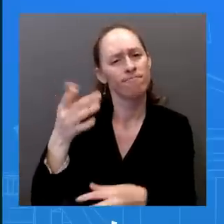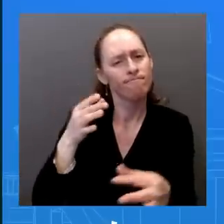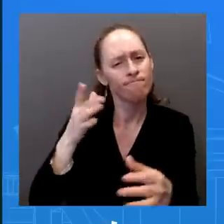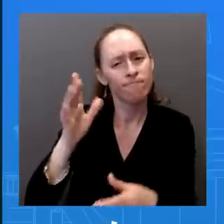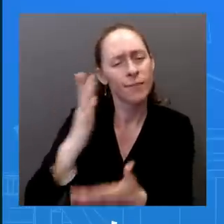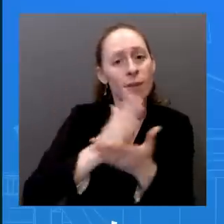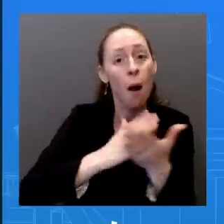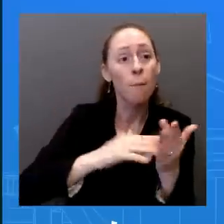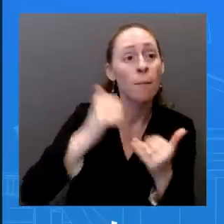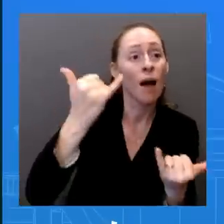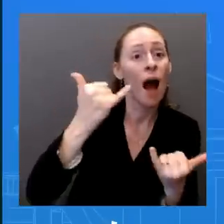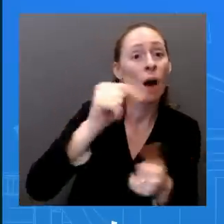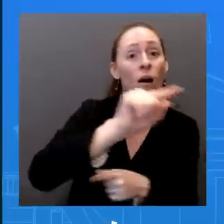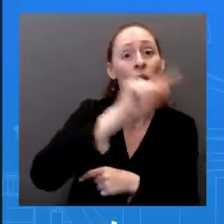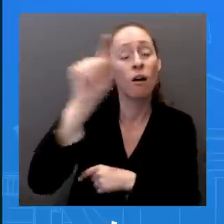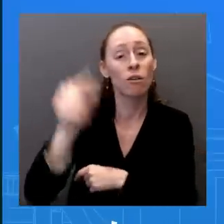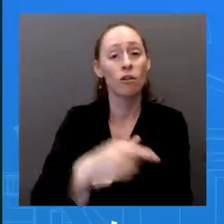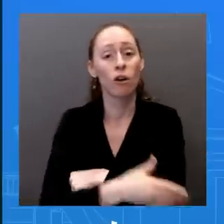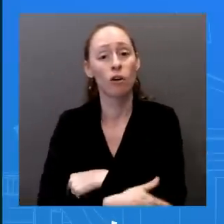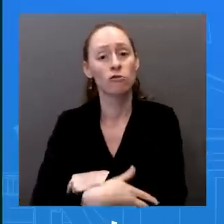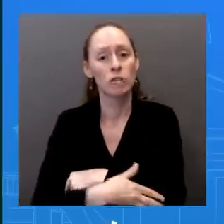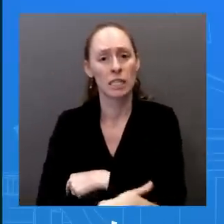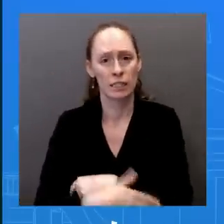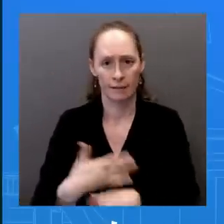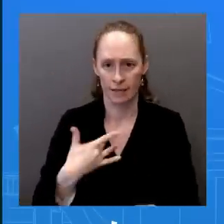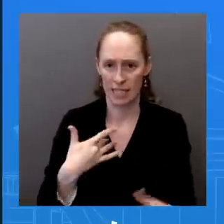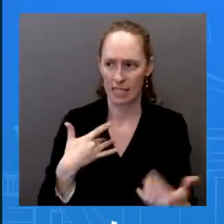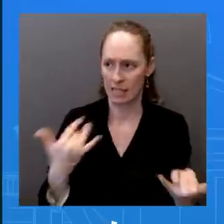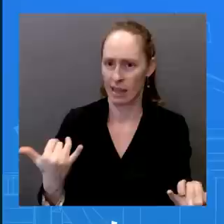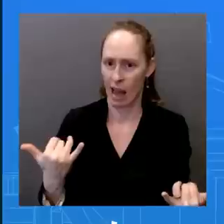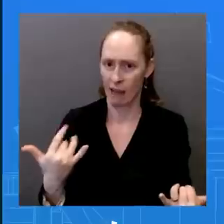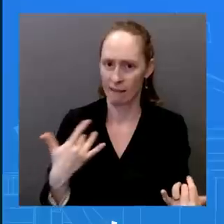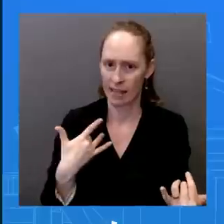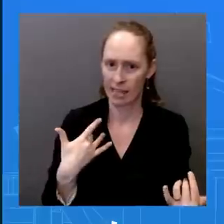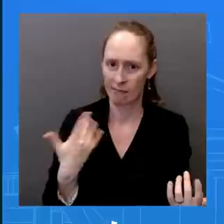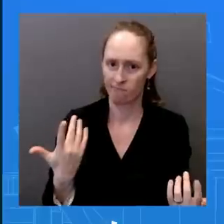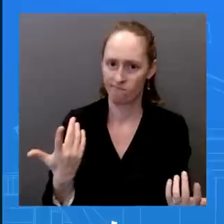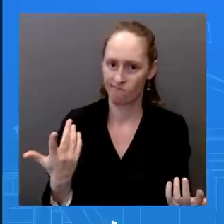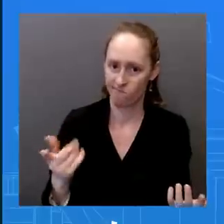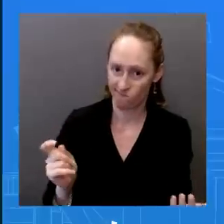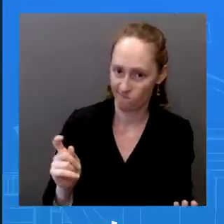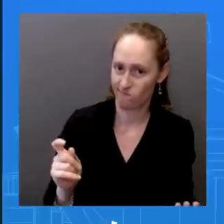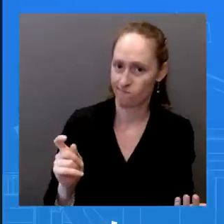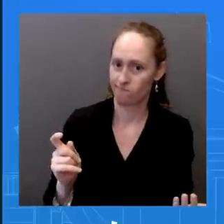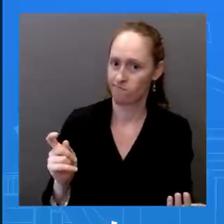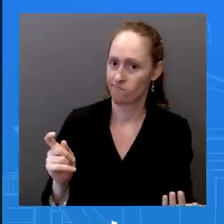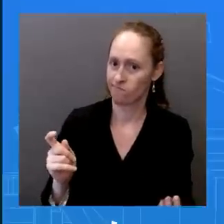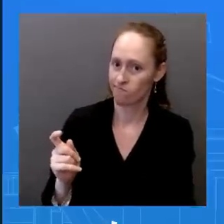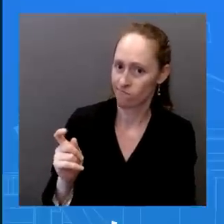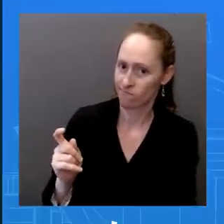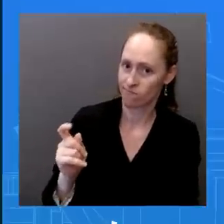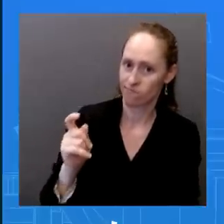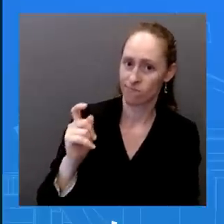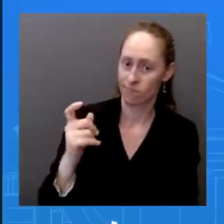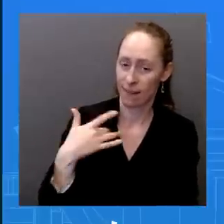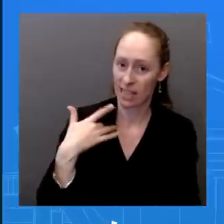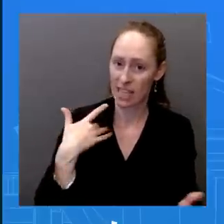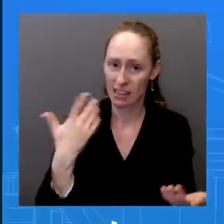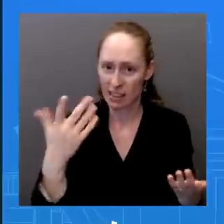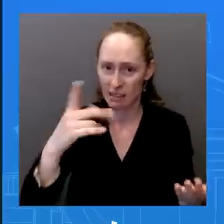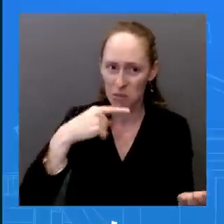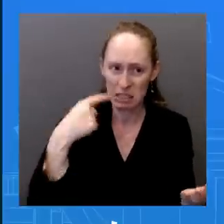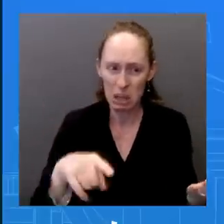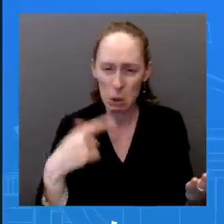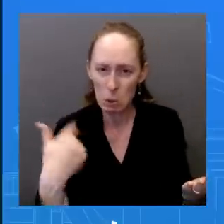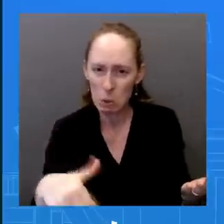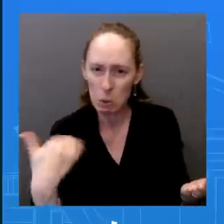more concern or more distancing from Russia, to say, whatever you believe on X issue or Y issue, in whatever your